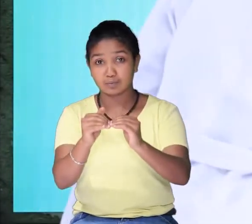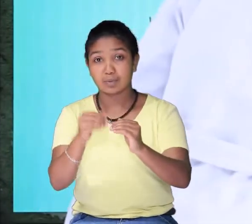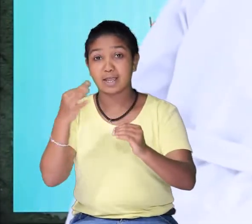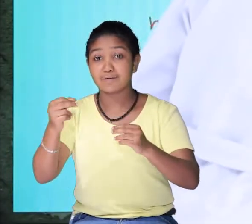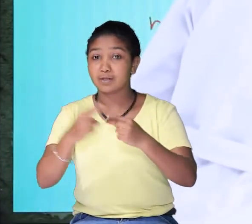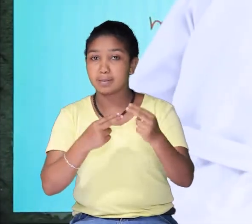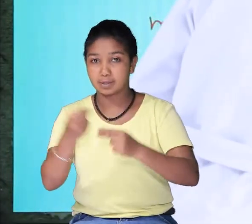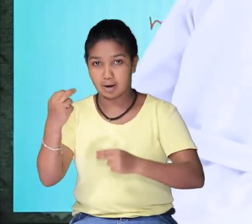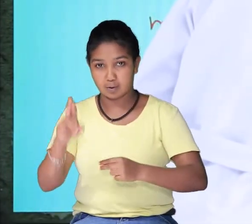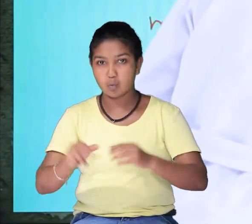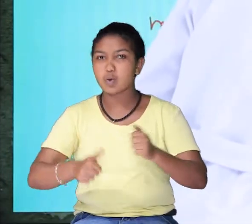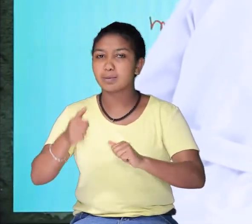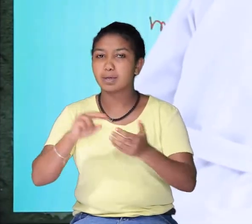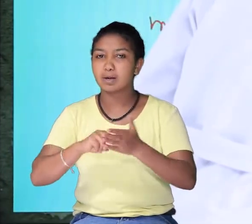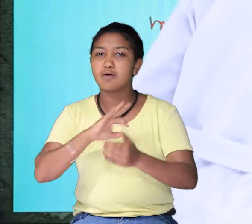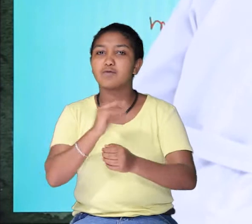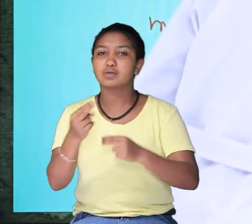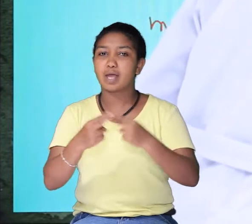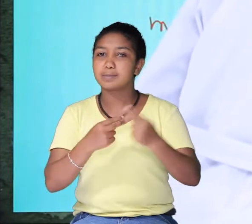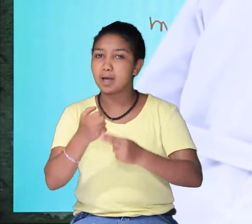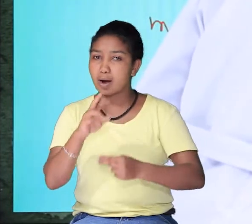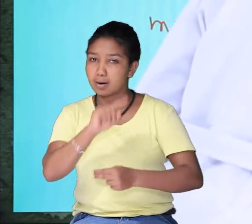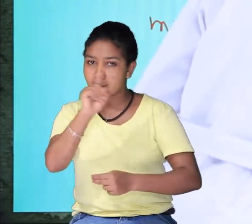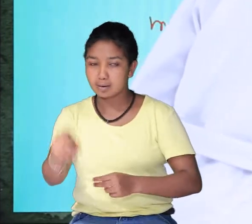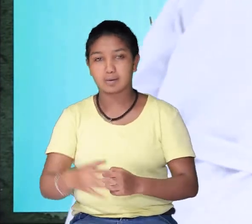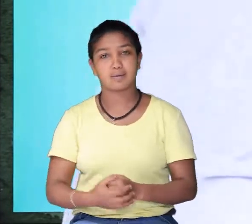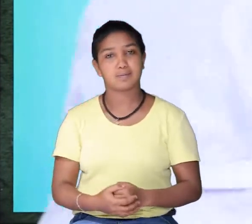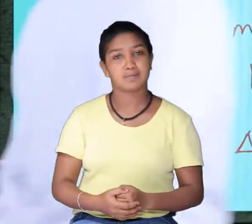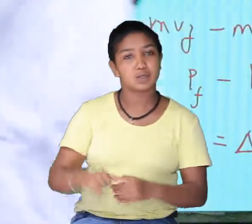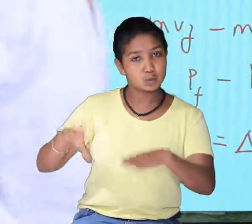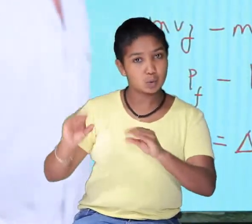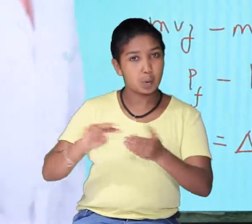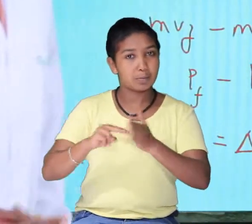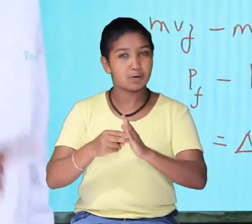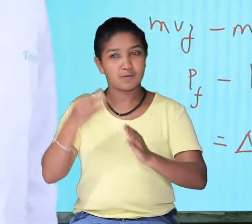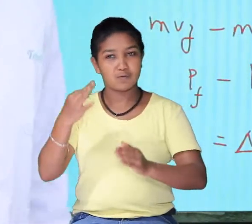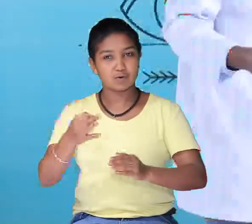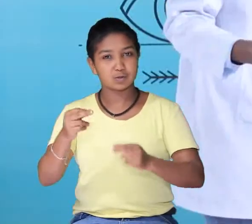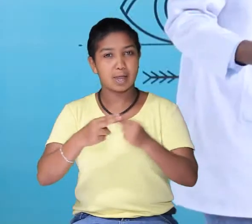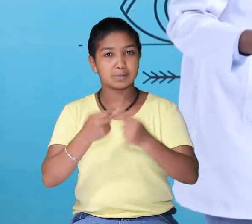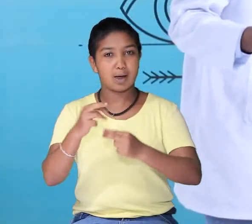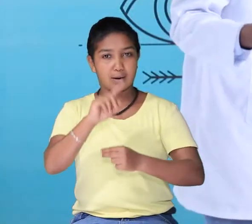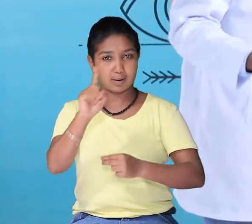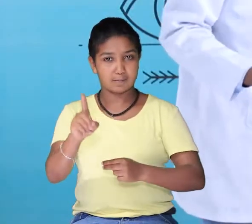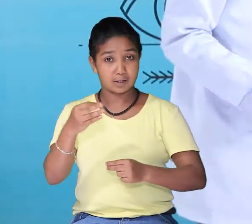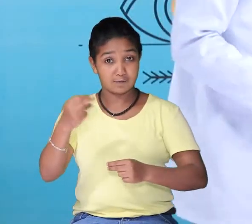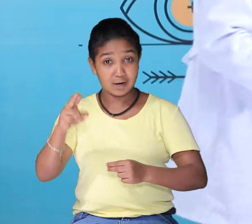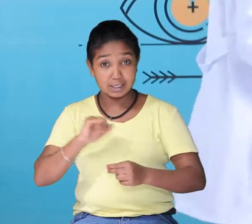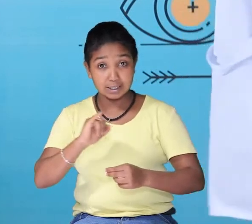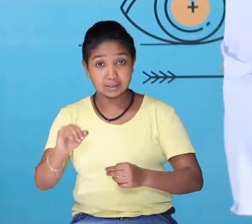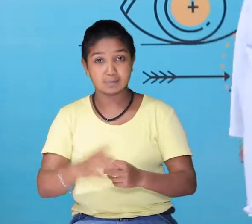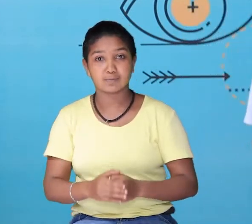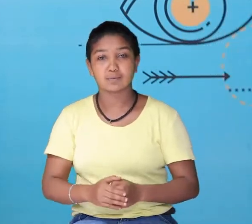F times r. What do you mean by force times r? Students, what do you mean by force times r? Well, force times r